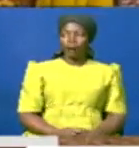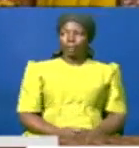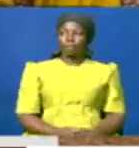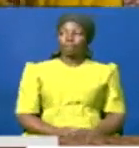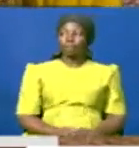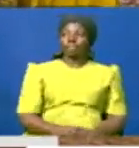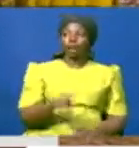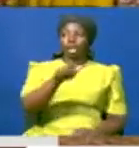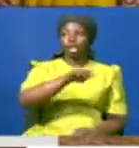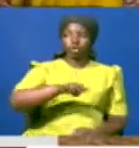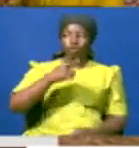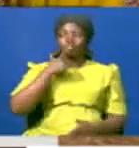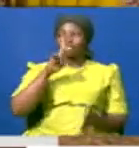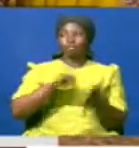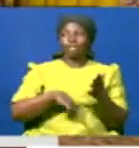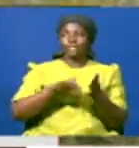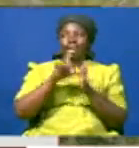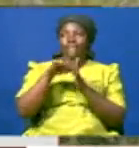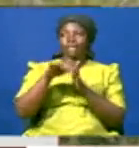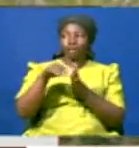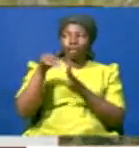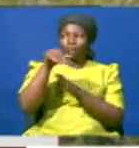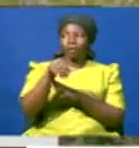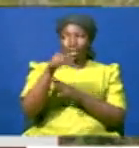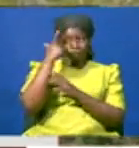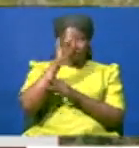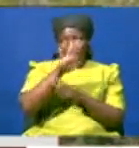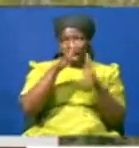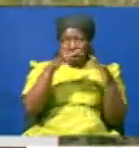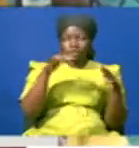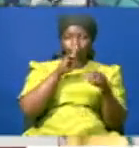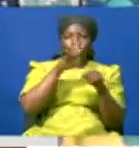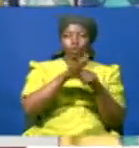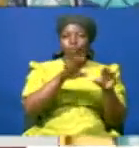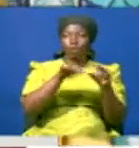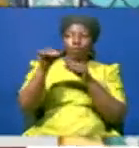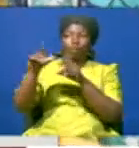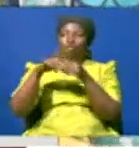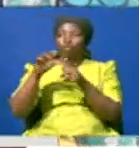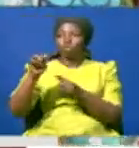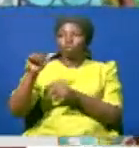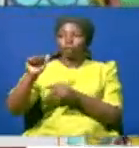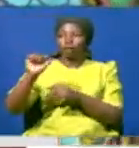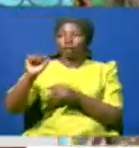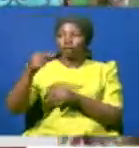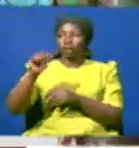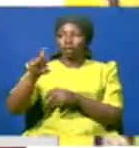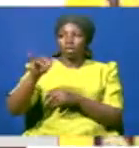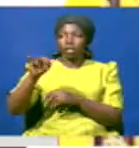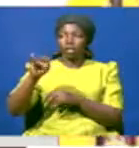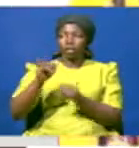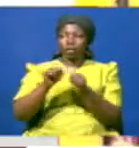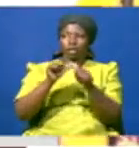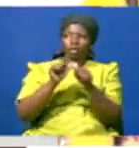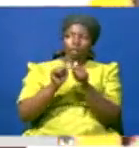Locals claim they were then paid for their houses and promised to be relocated to Magarini sub-county, which is more than 100 kilometers away,